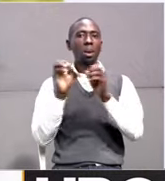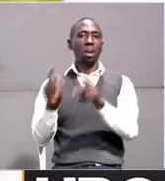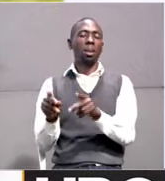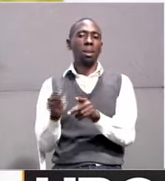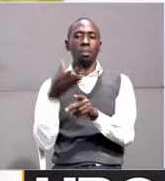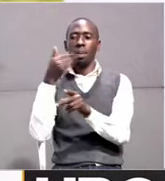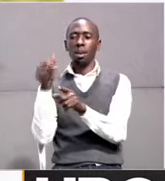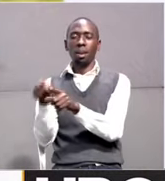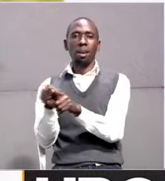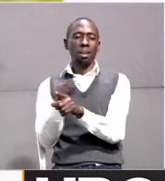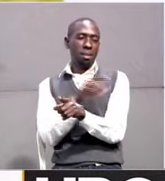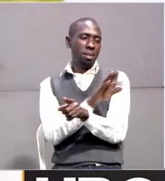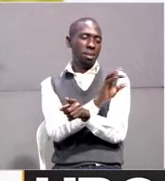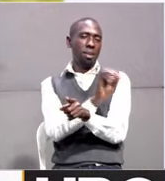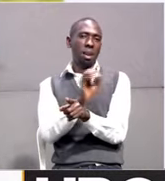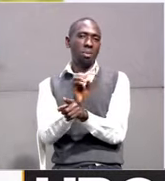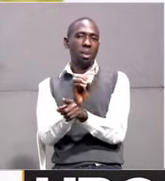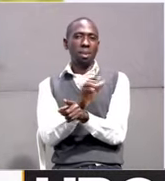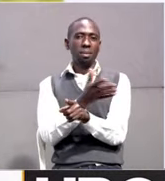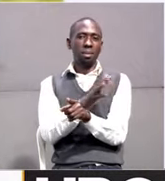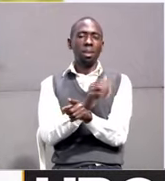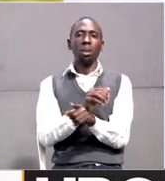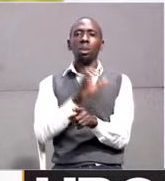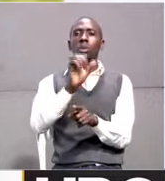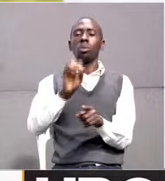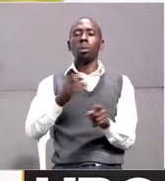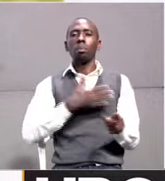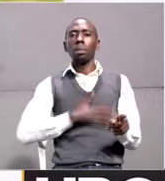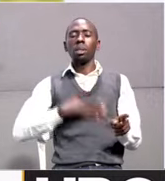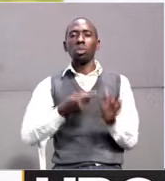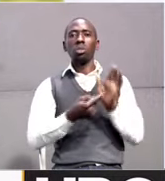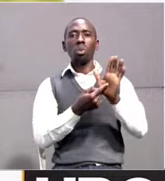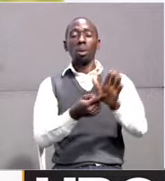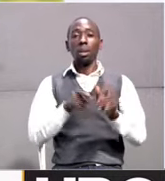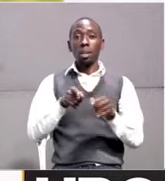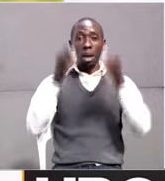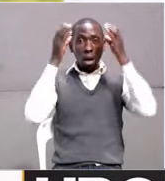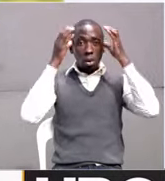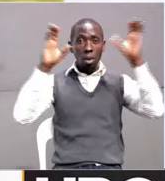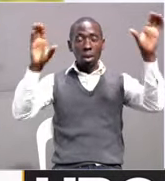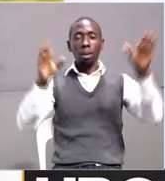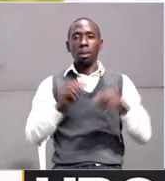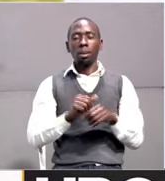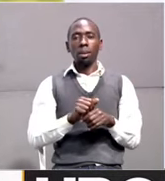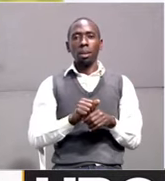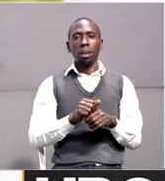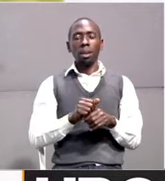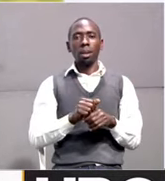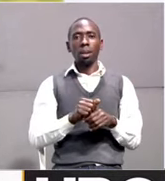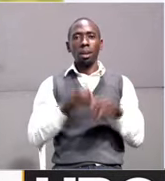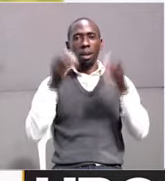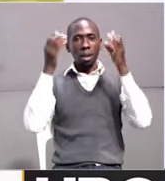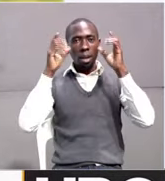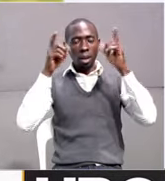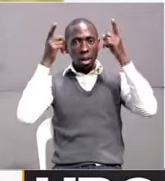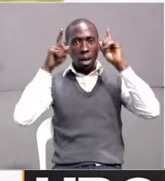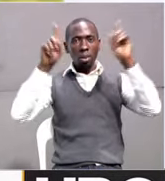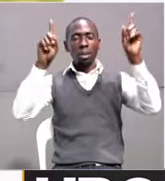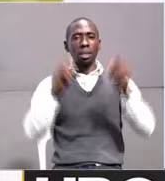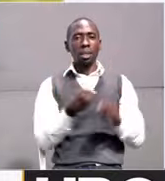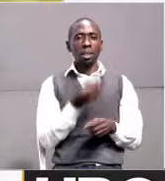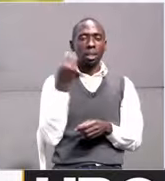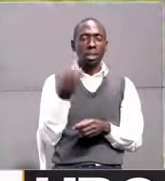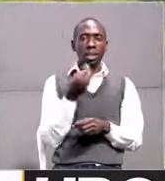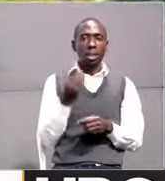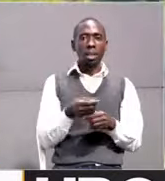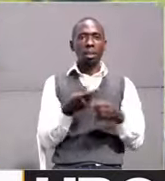300. So you show us these Ankole cows now eating in the troughs, eating grass